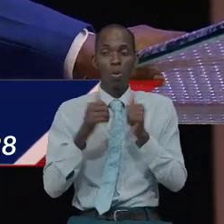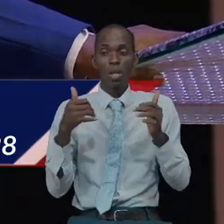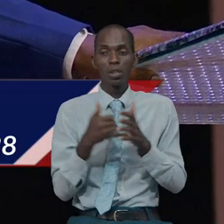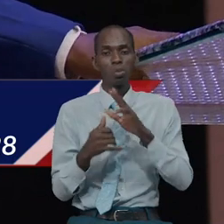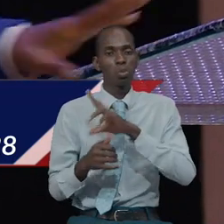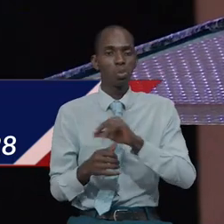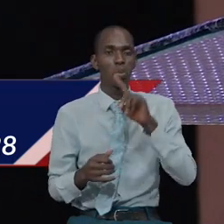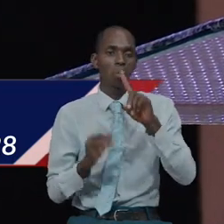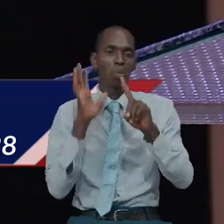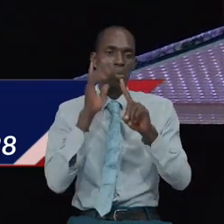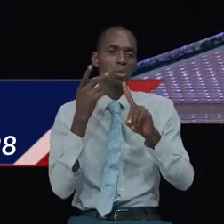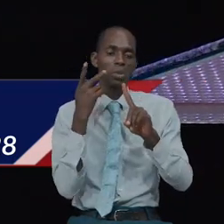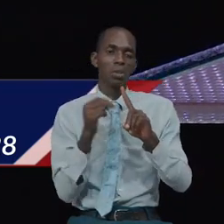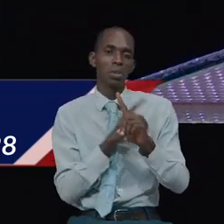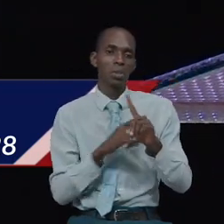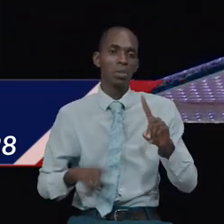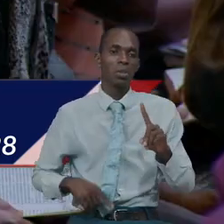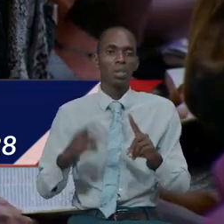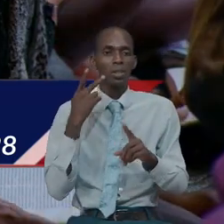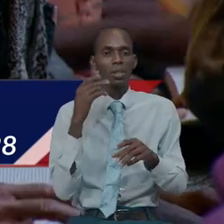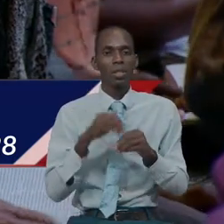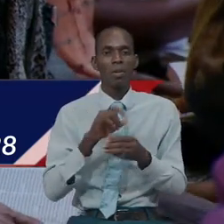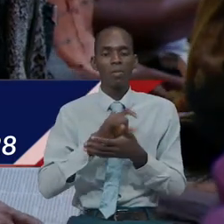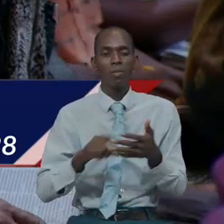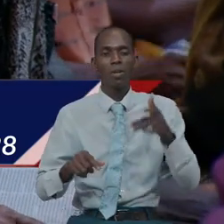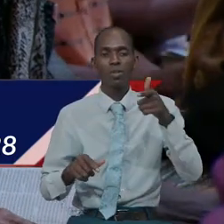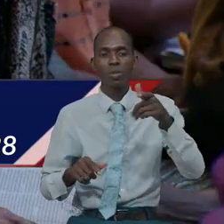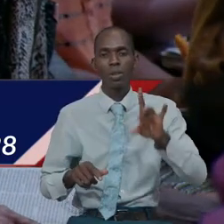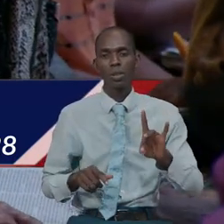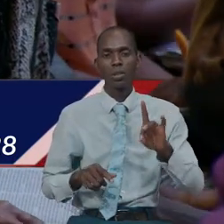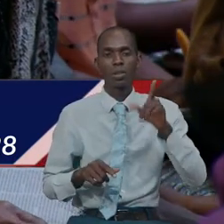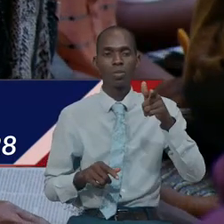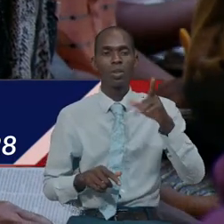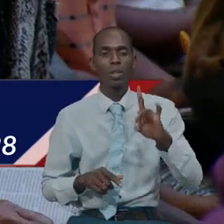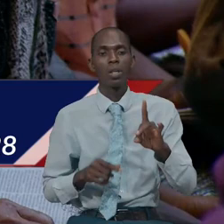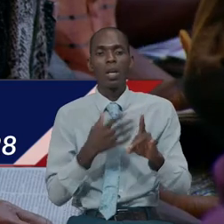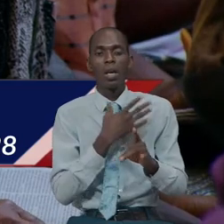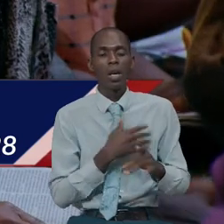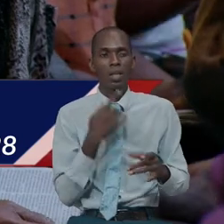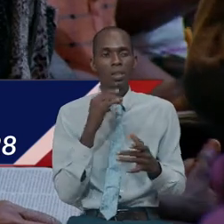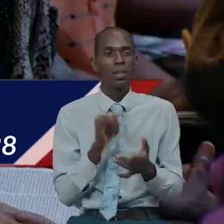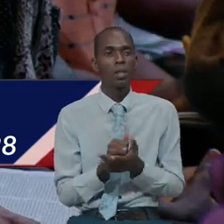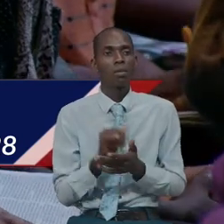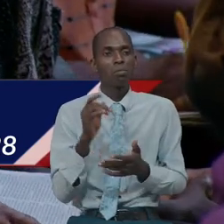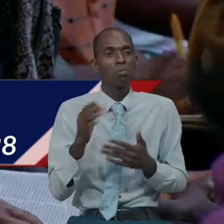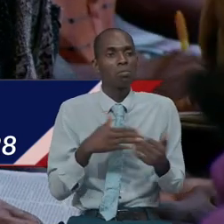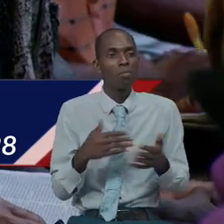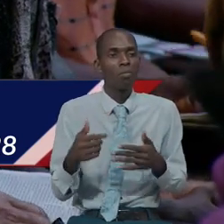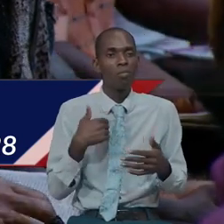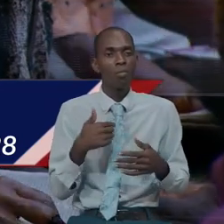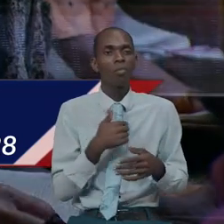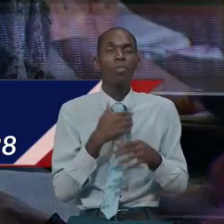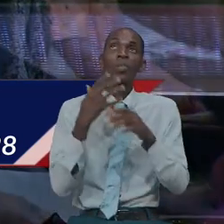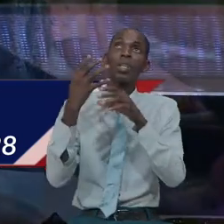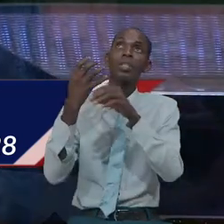the Lord. And then in verse 28 then tells us, wherefore, we receiving a